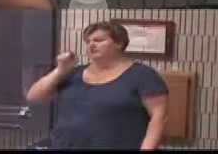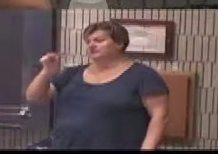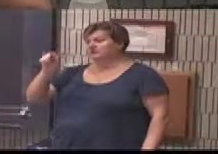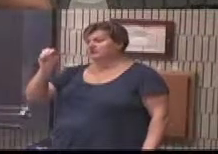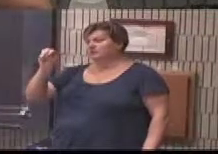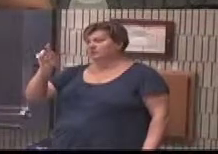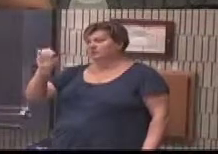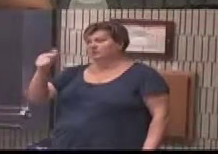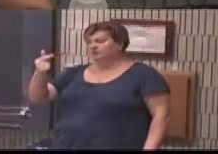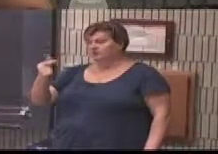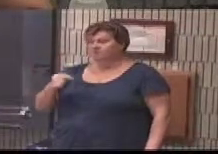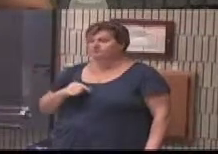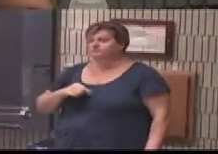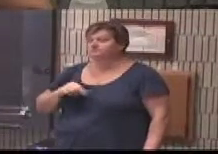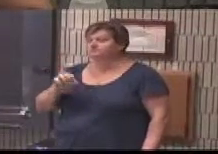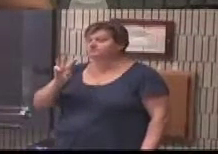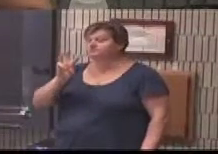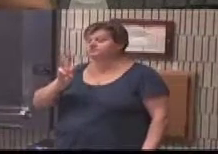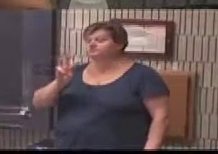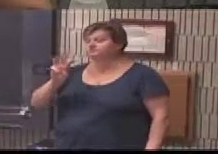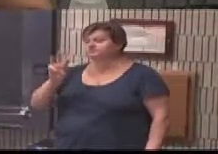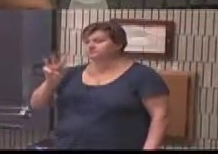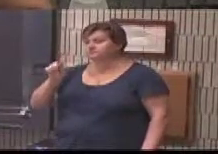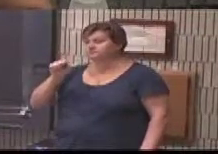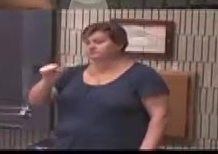www.als-ma.org, and again, that's